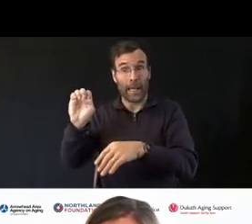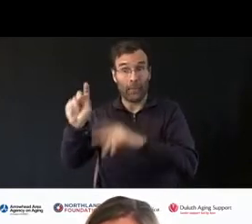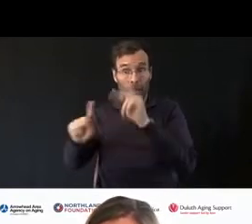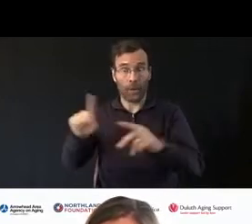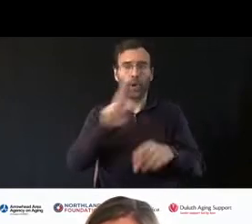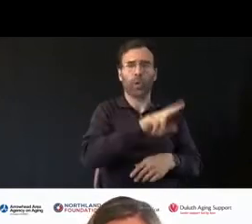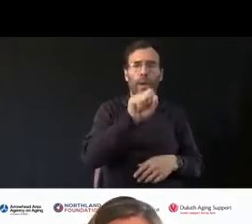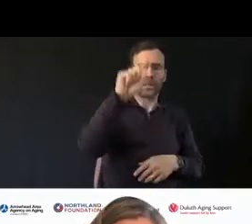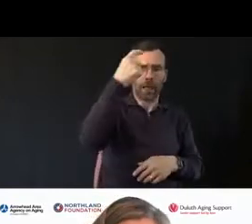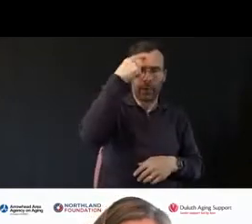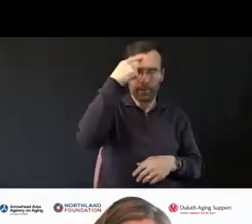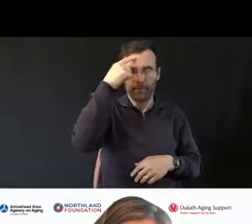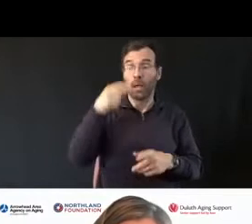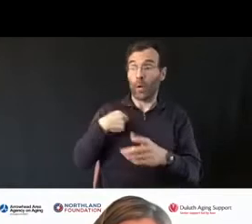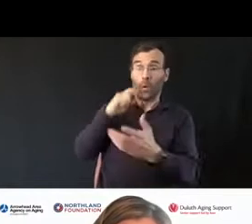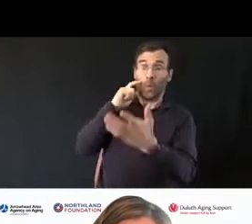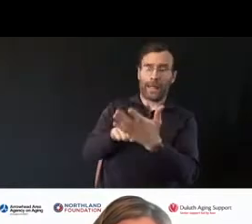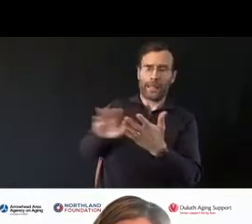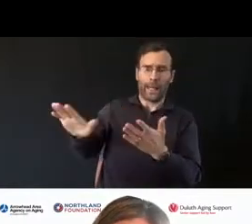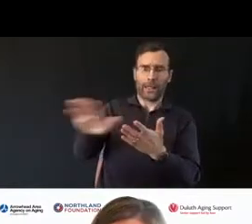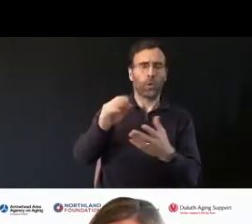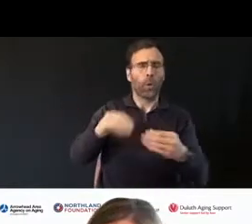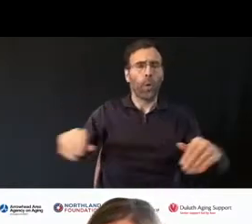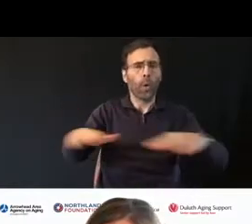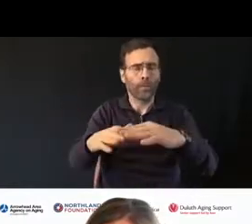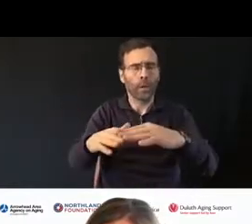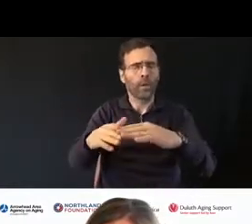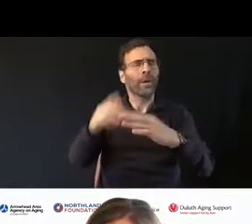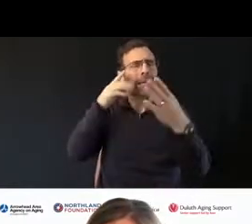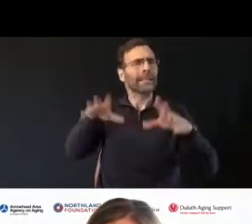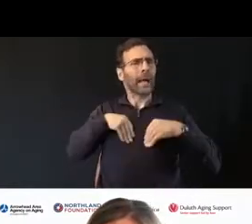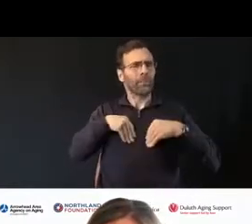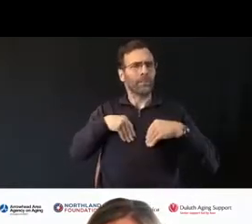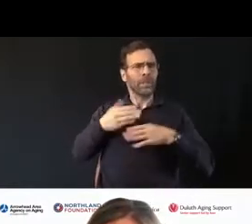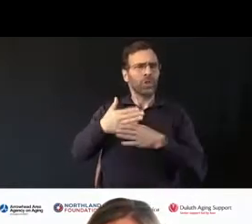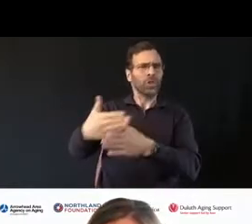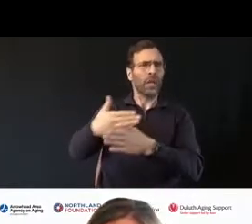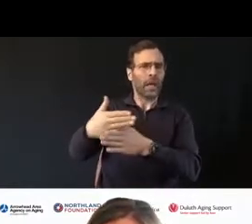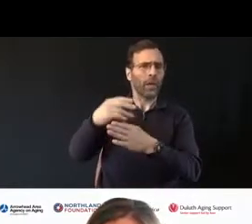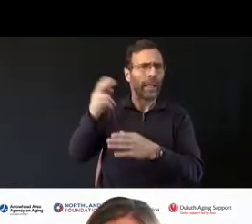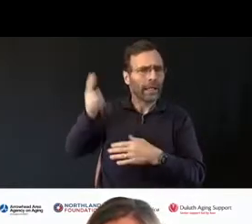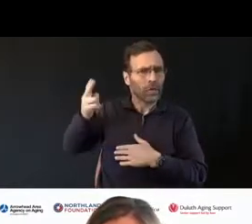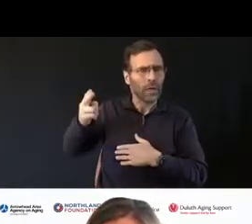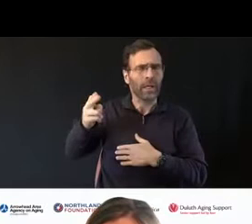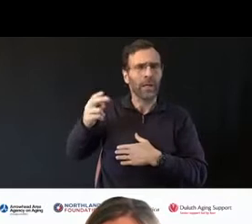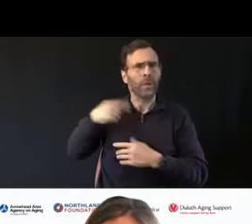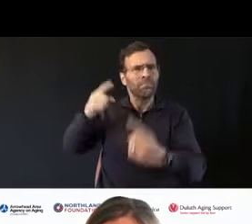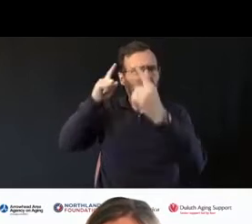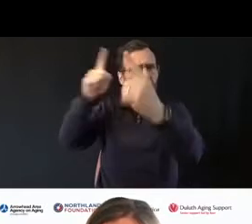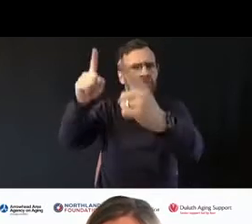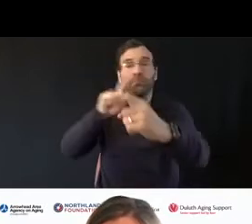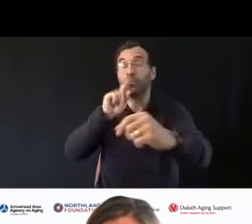Indigenous homelands, we accept our shared history and make a commitment to shape our ongoing relationships with justice